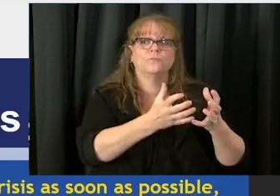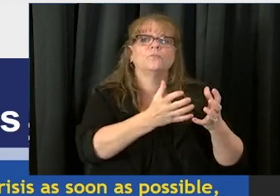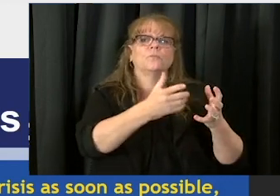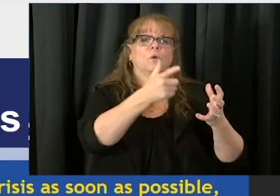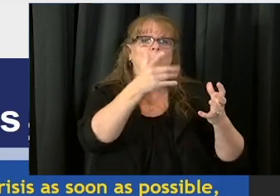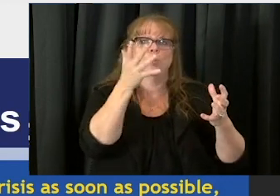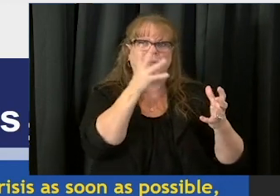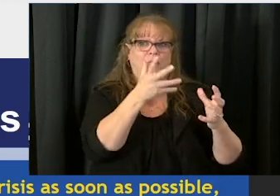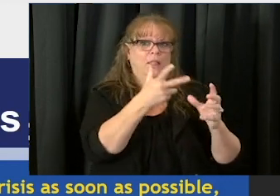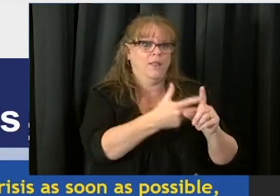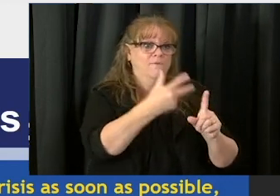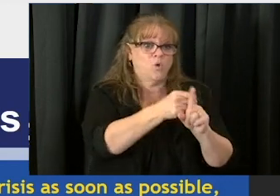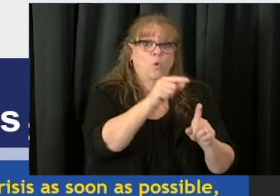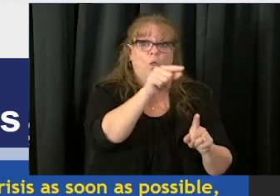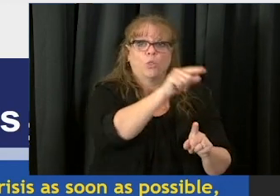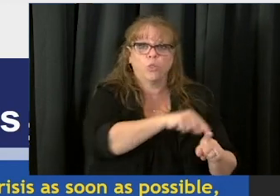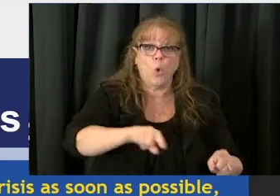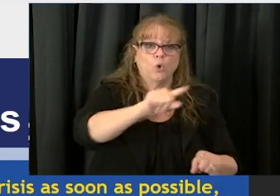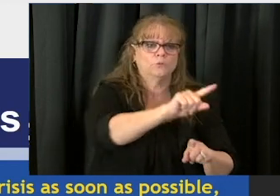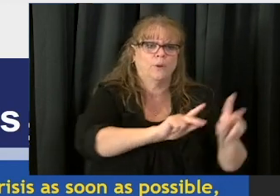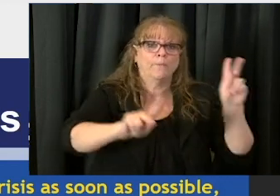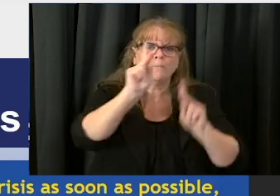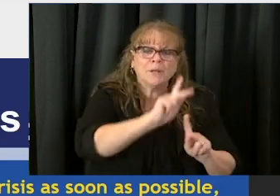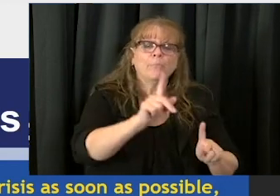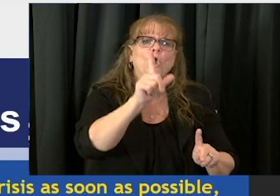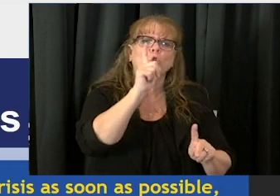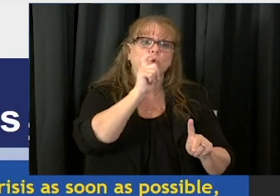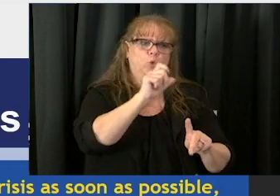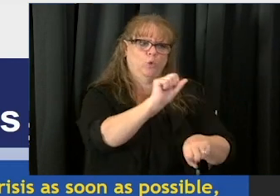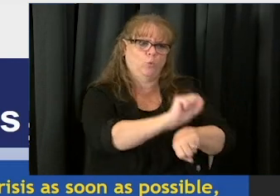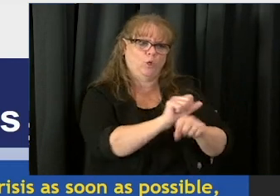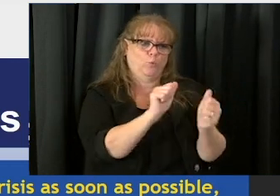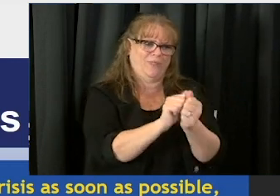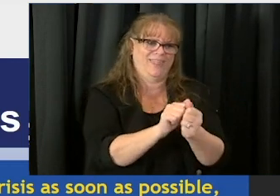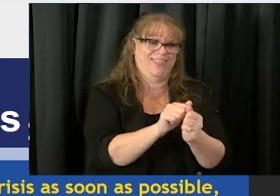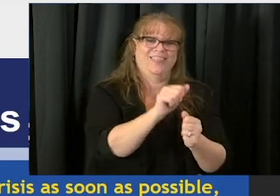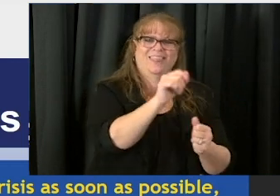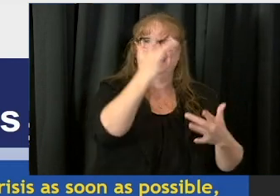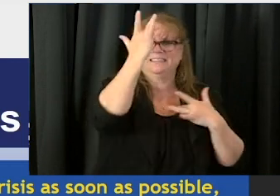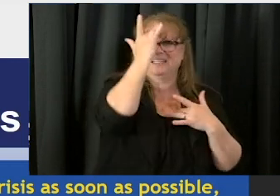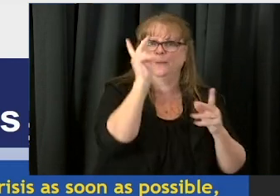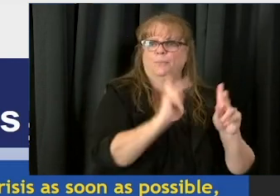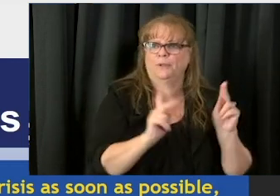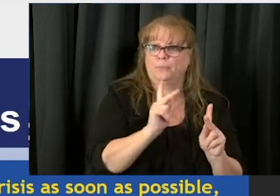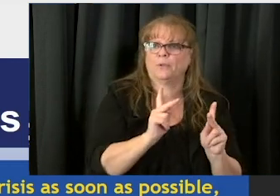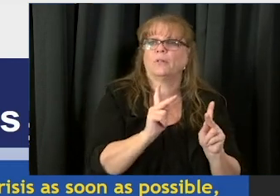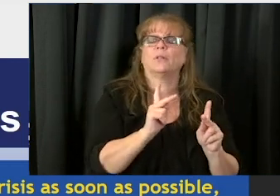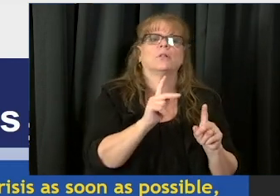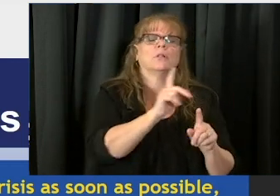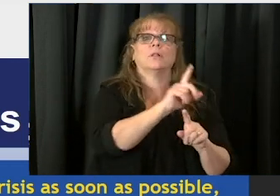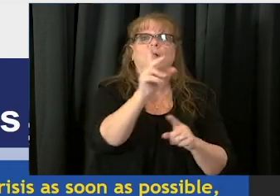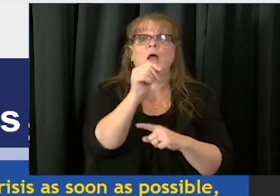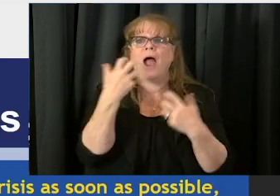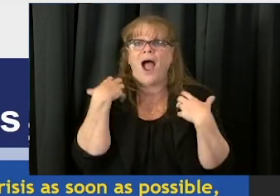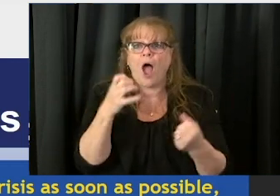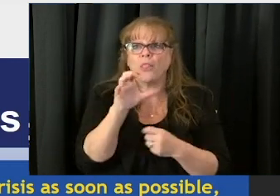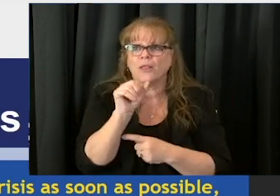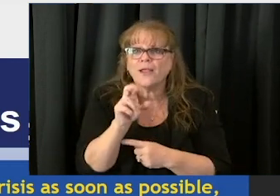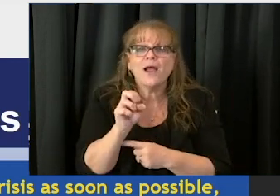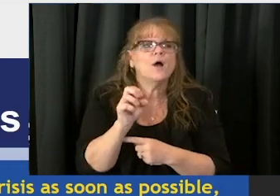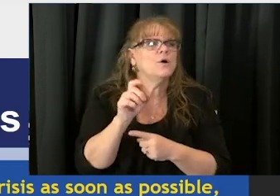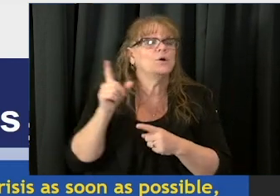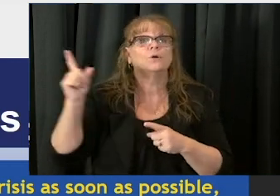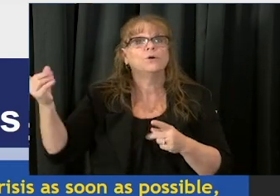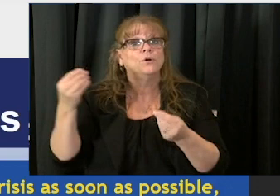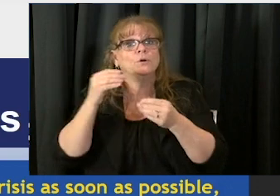healthcare providers and staff and first responders in phase 1B have access to vaccines. In many communities, the local